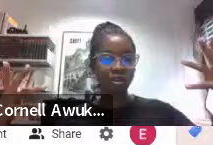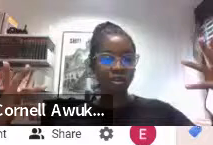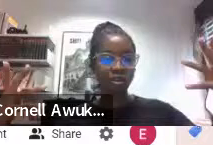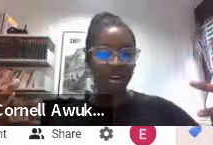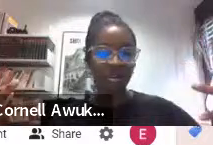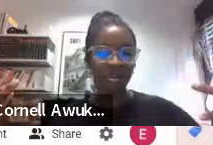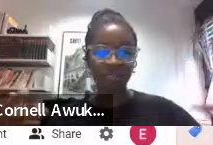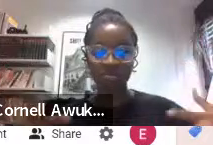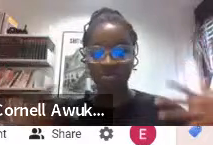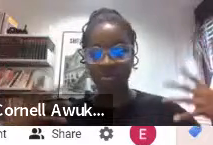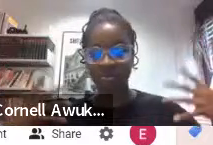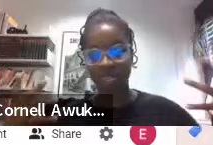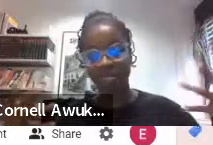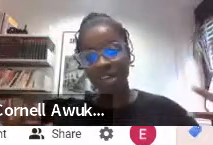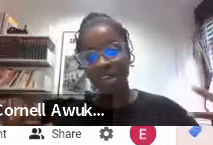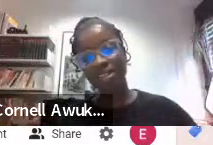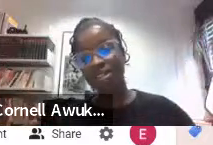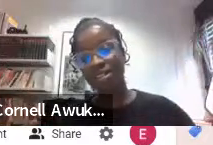hundreds of